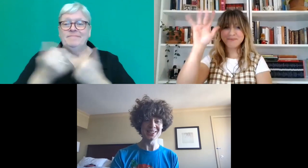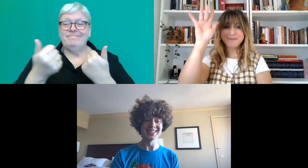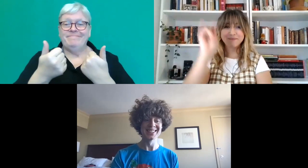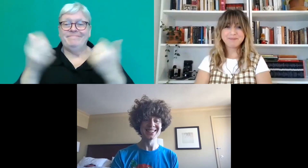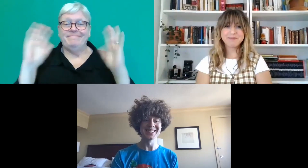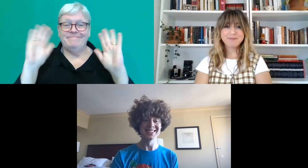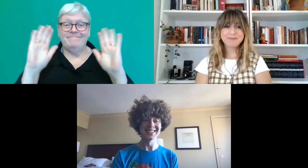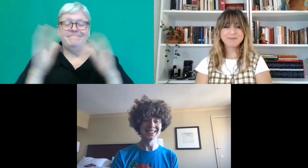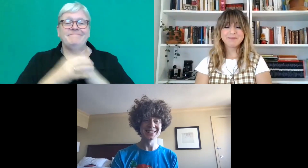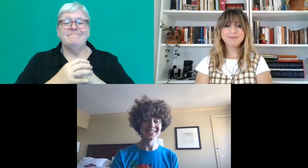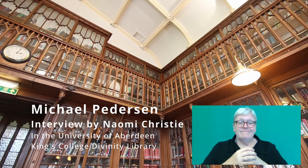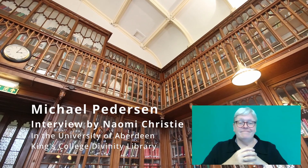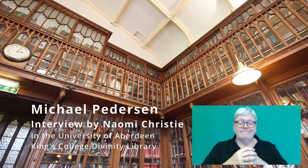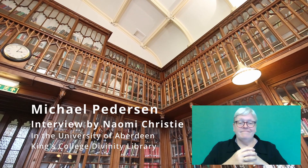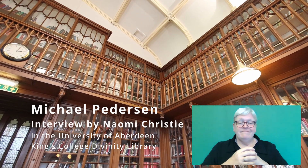you soon.